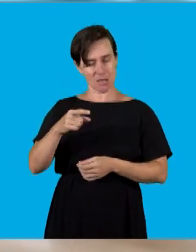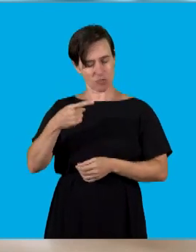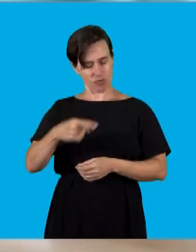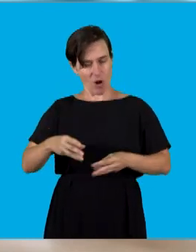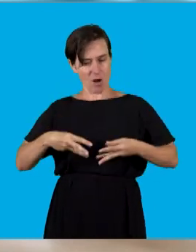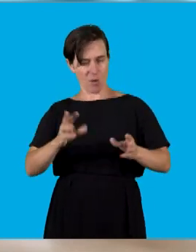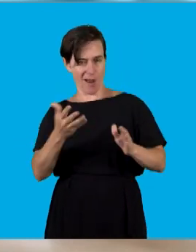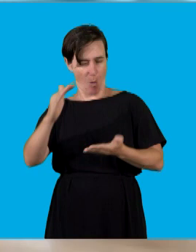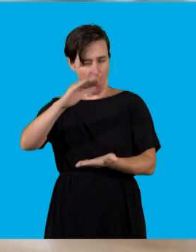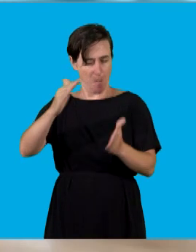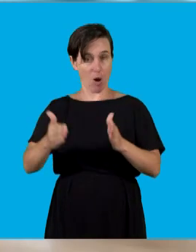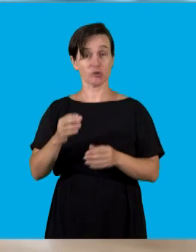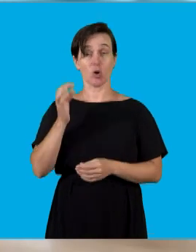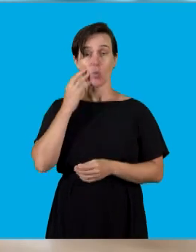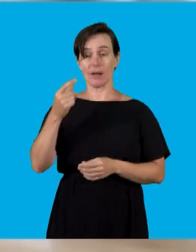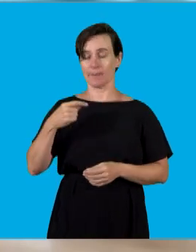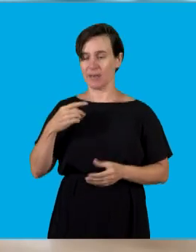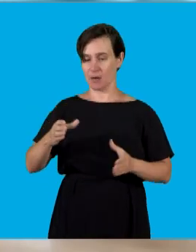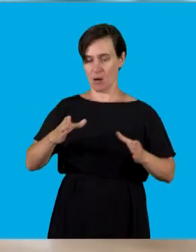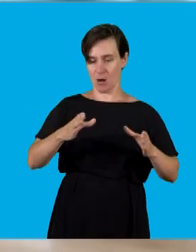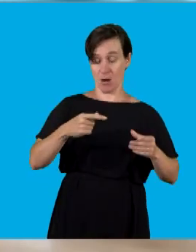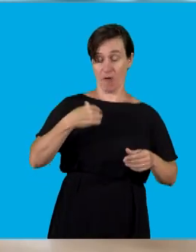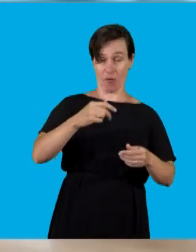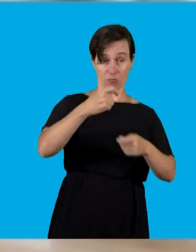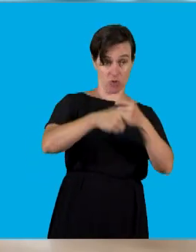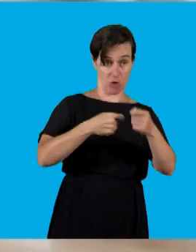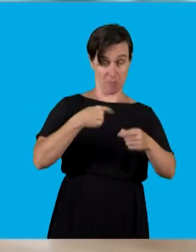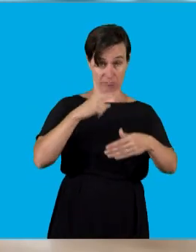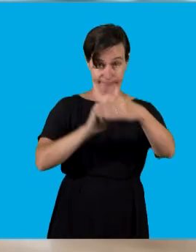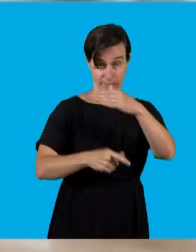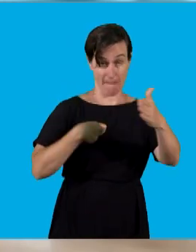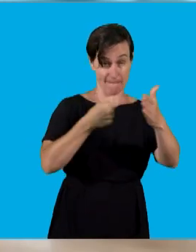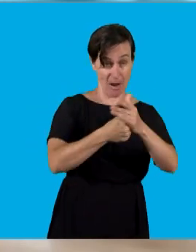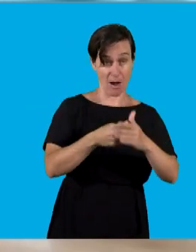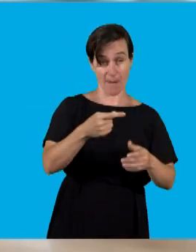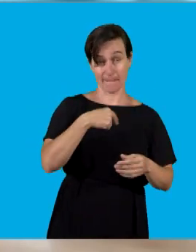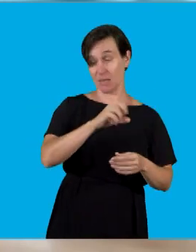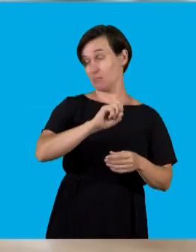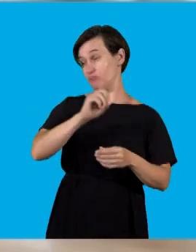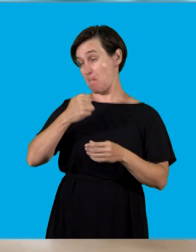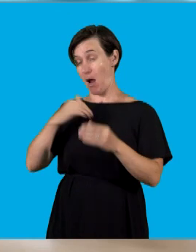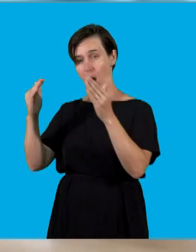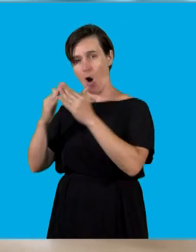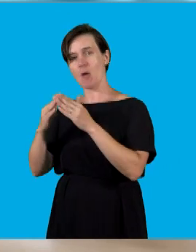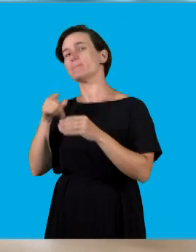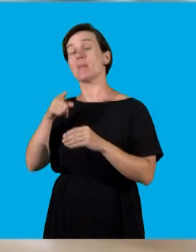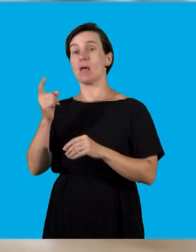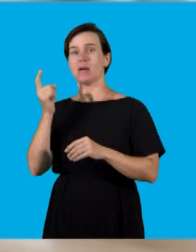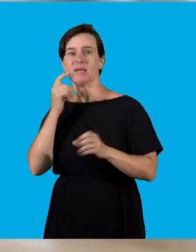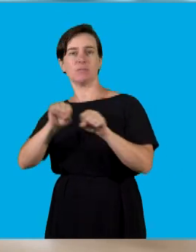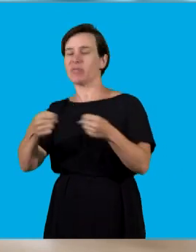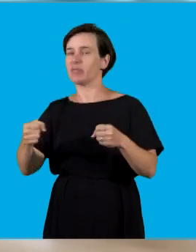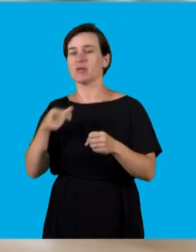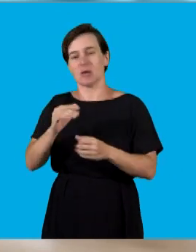packaged properly in such a way that when I am moving it from the shop to my house, I know that it is protected from